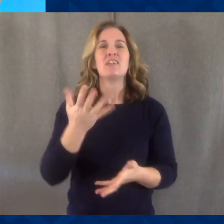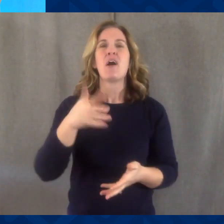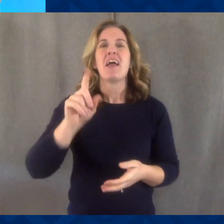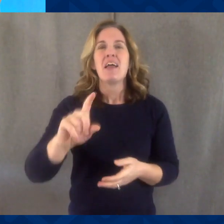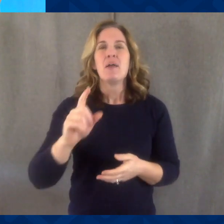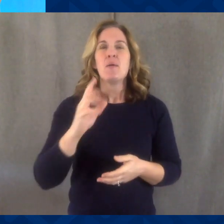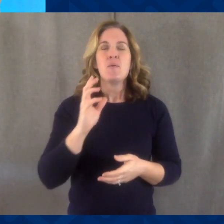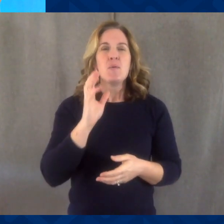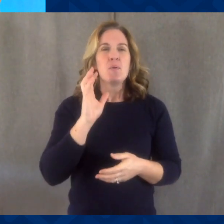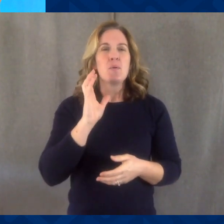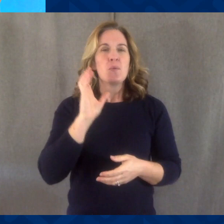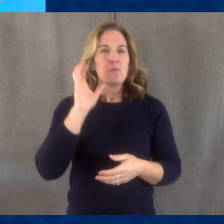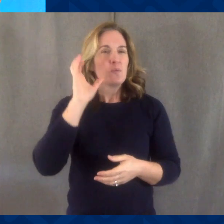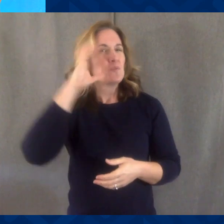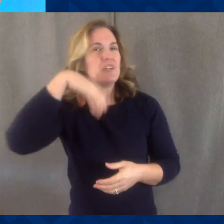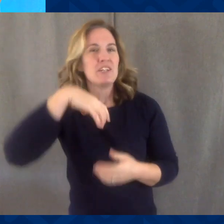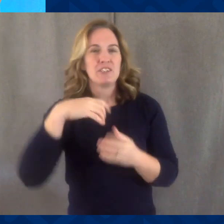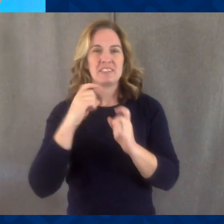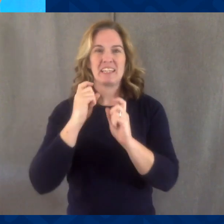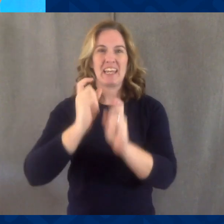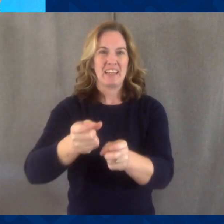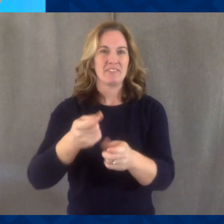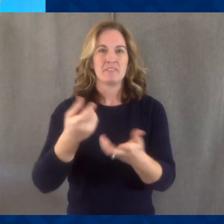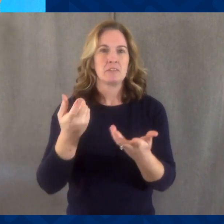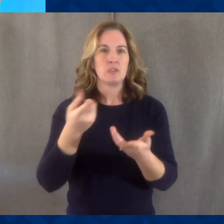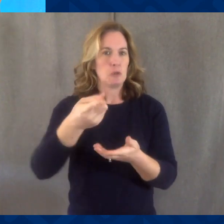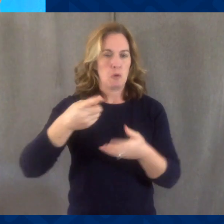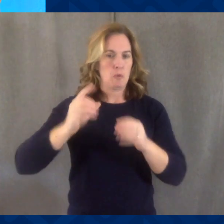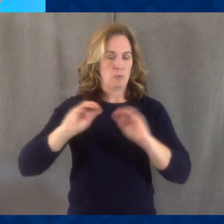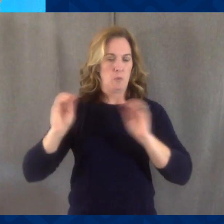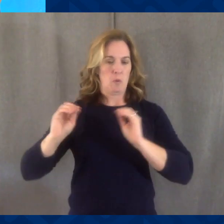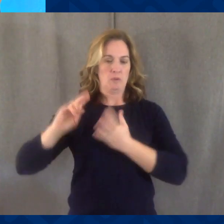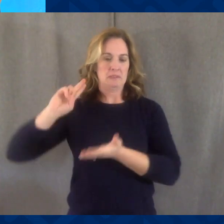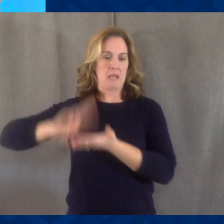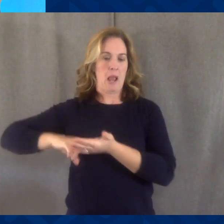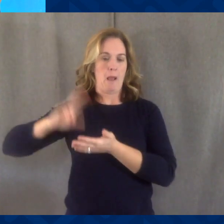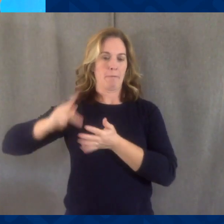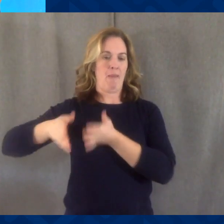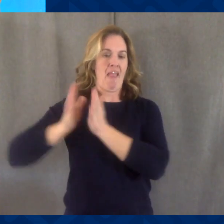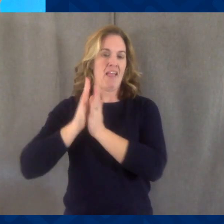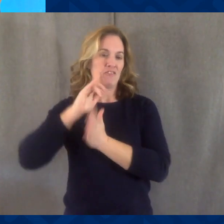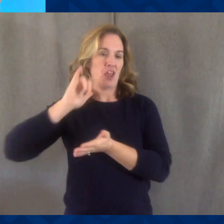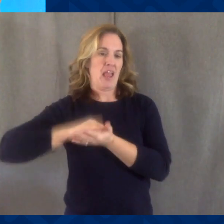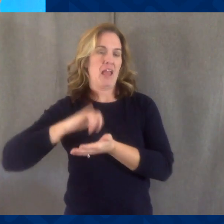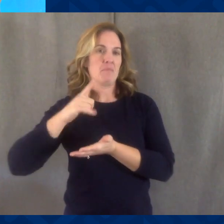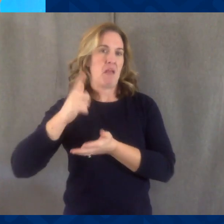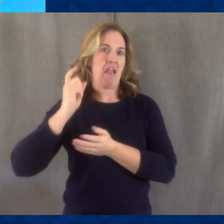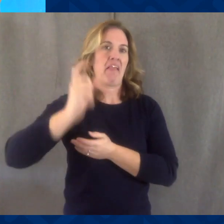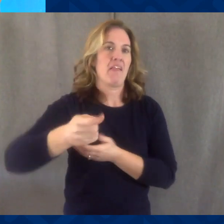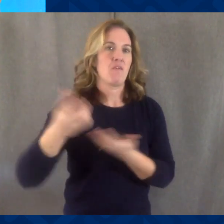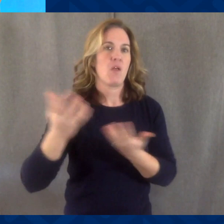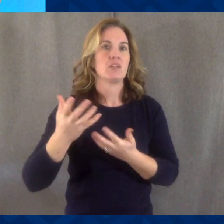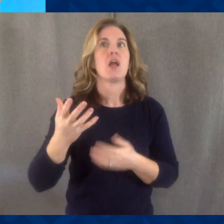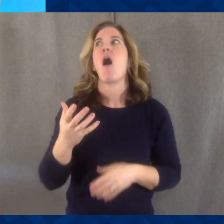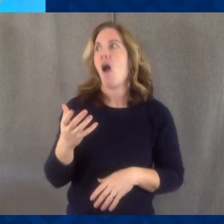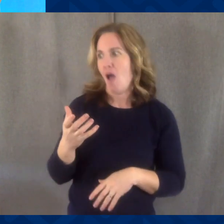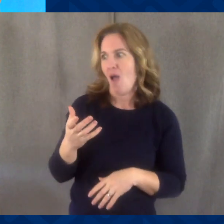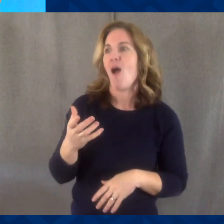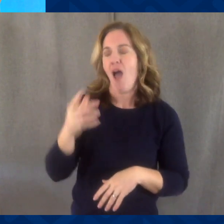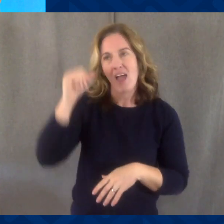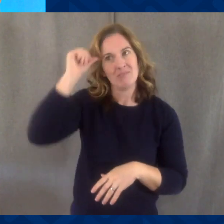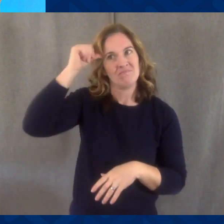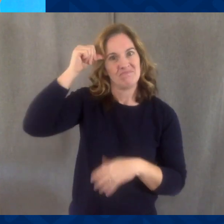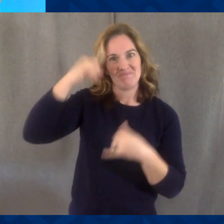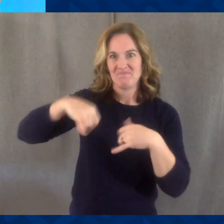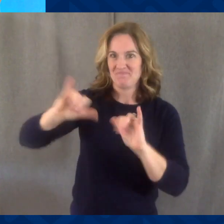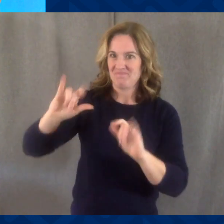that wasn't on a registry? Oh my gosh. Yeah, I actually remember. So again, when